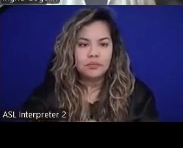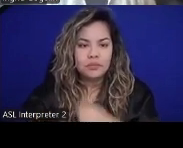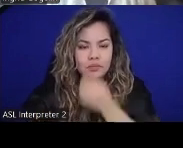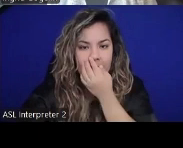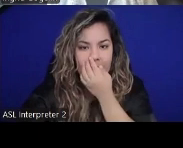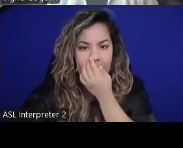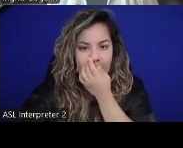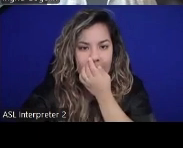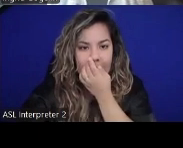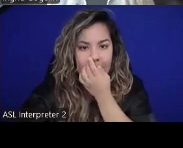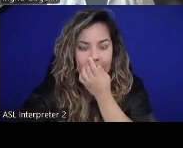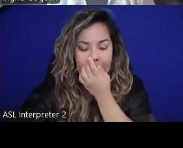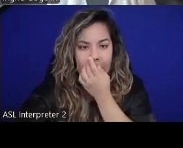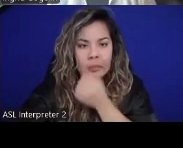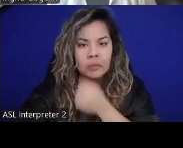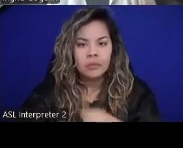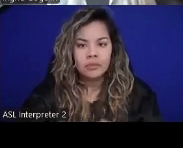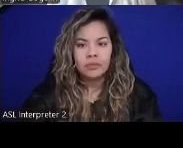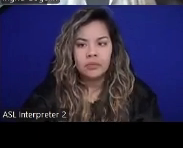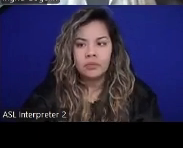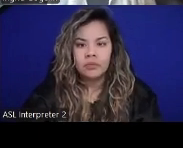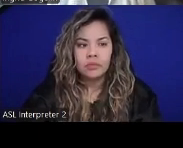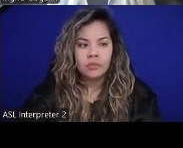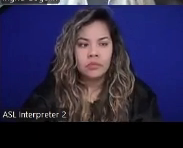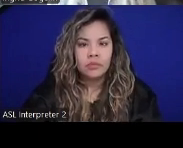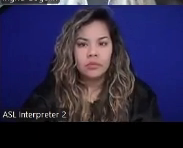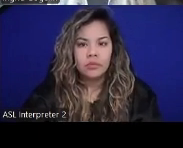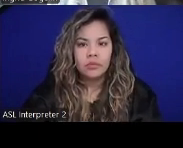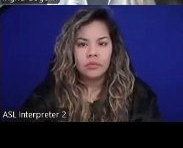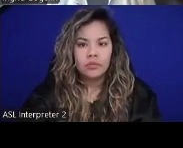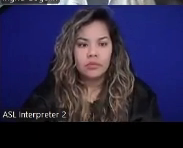And there is another message from this.